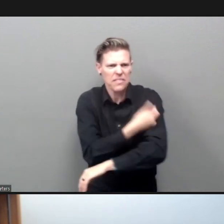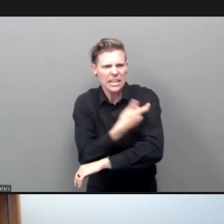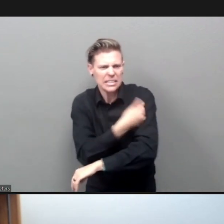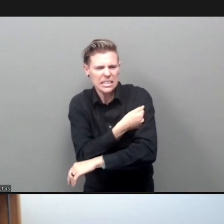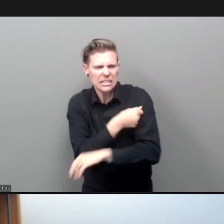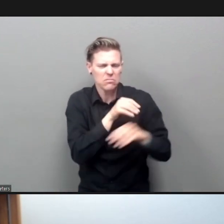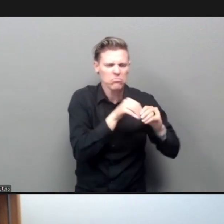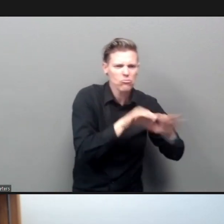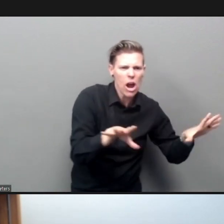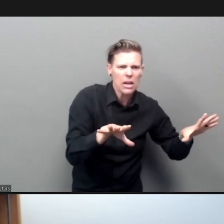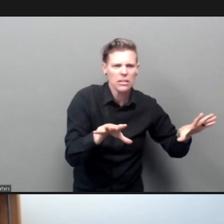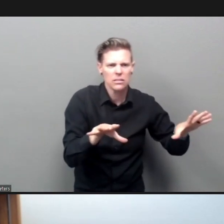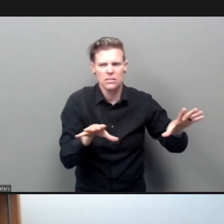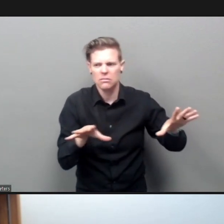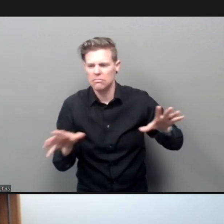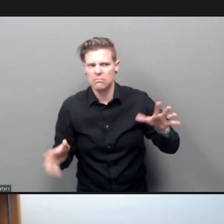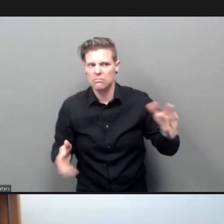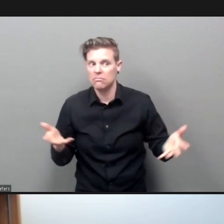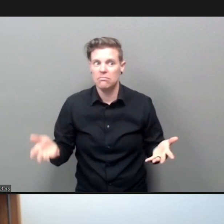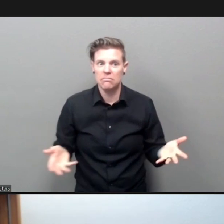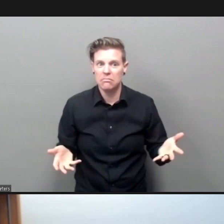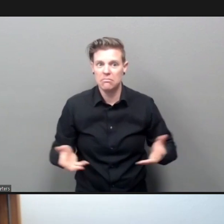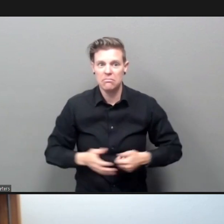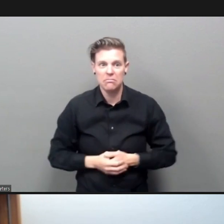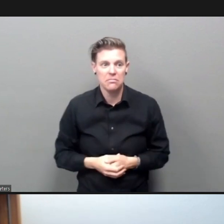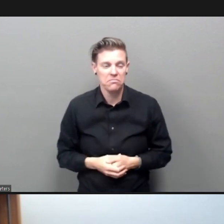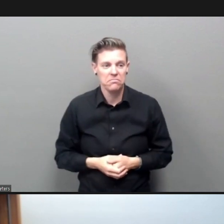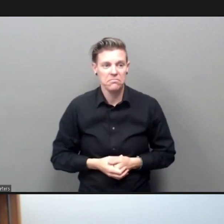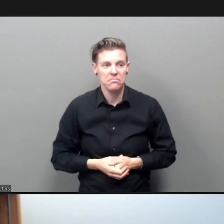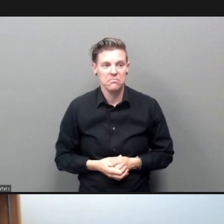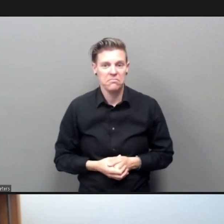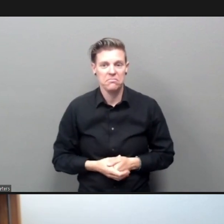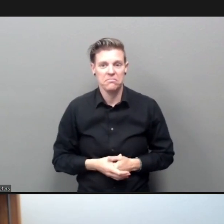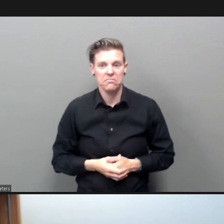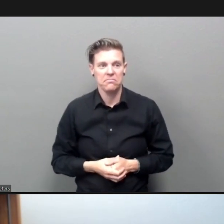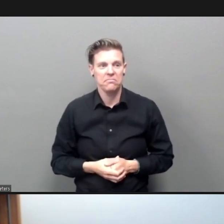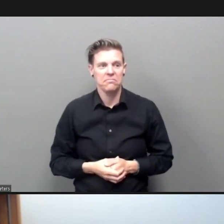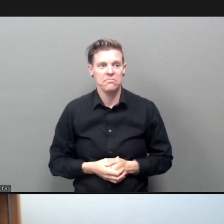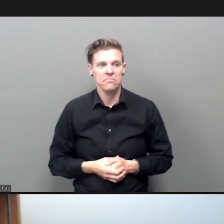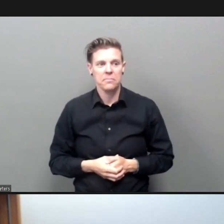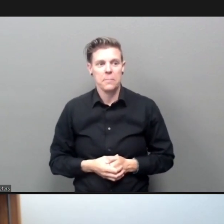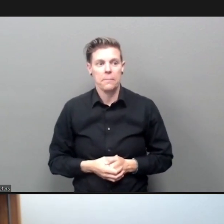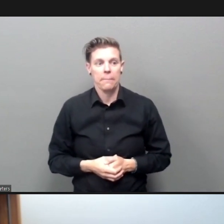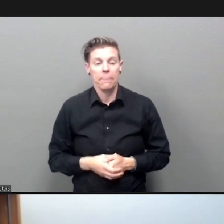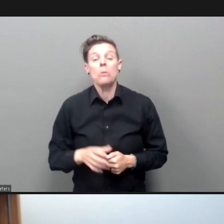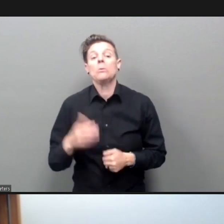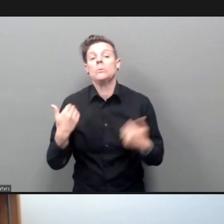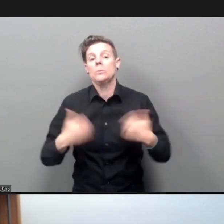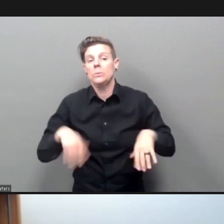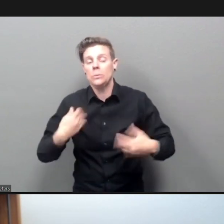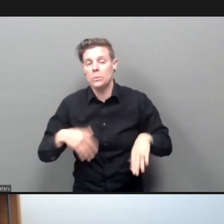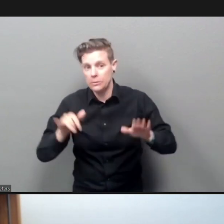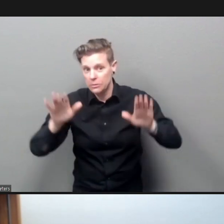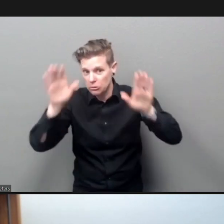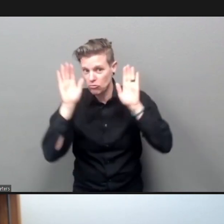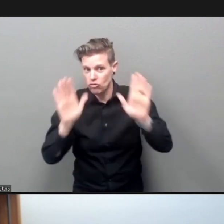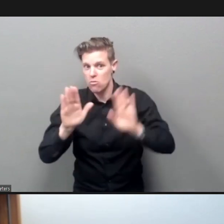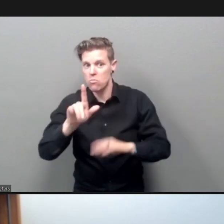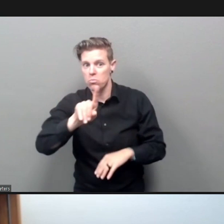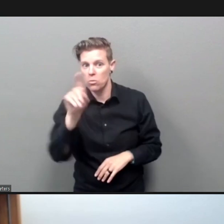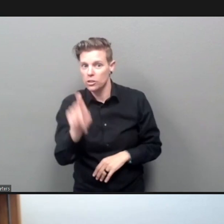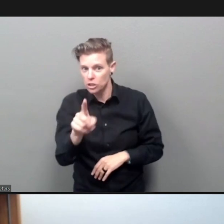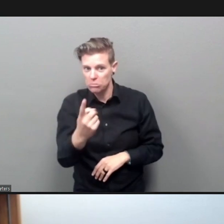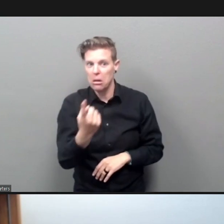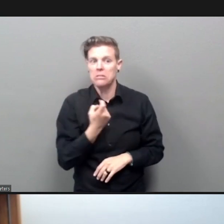Yeah, and it's a great question, Scott. We kind of touched on it a little bit. I gave you a shout out for your good question earlier.